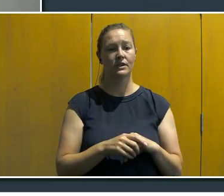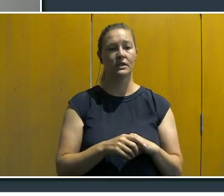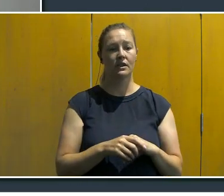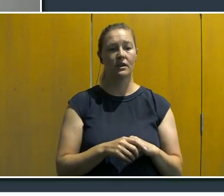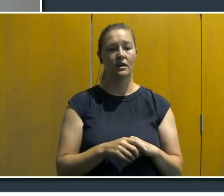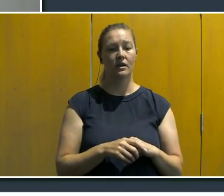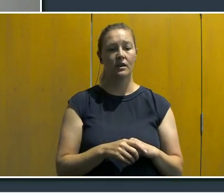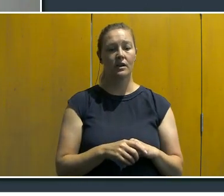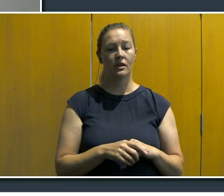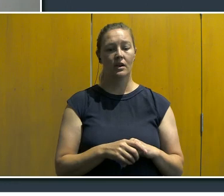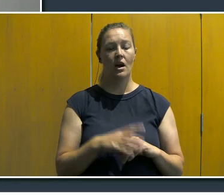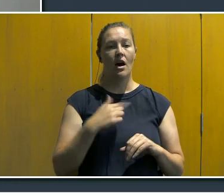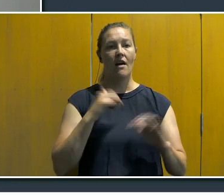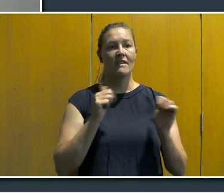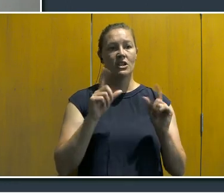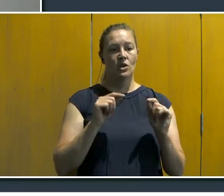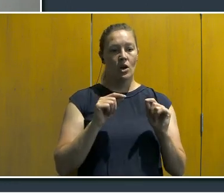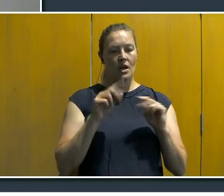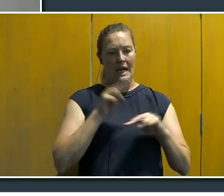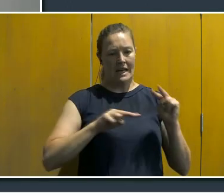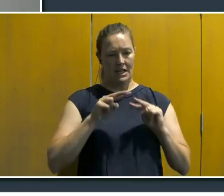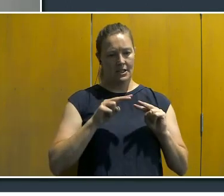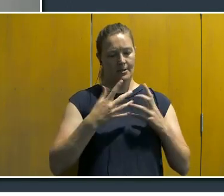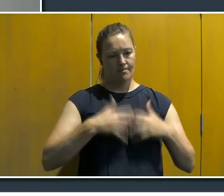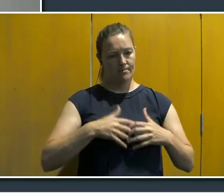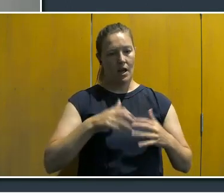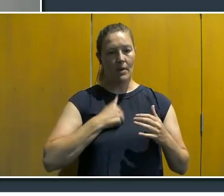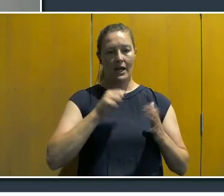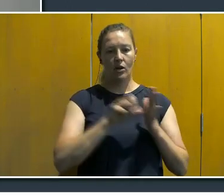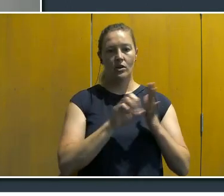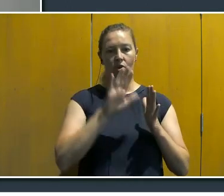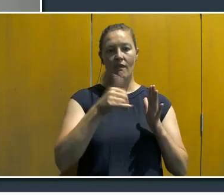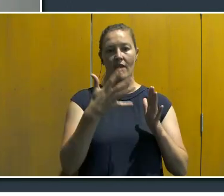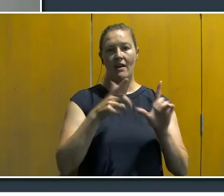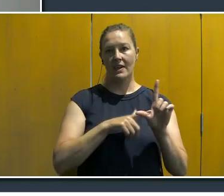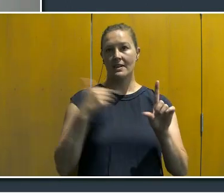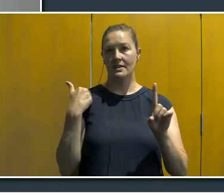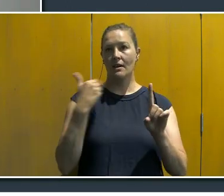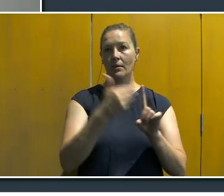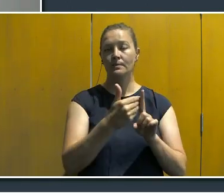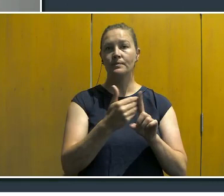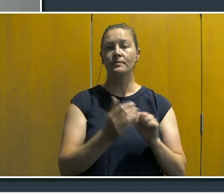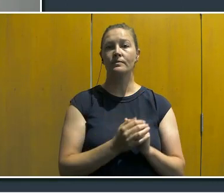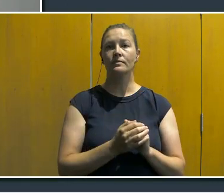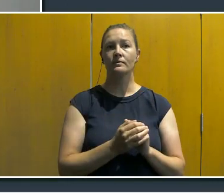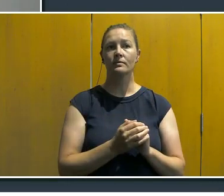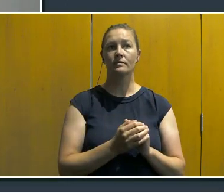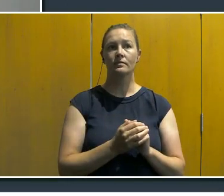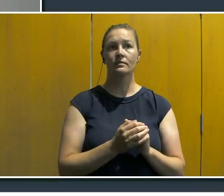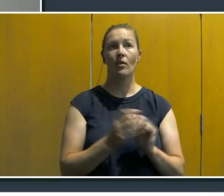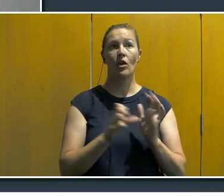my costs over the last 5 years. I've taken the costs for everything